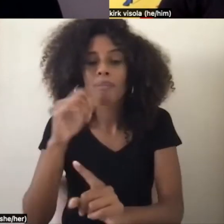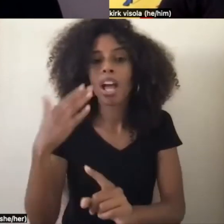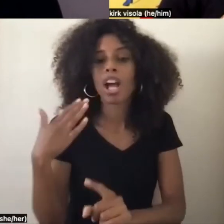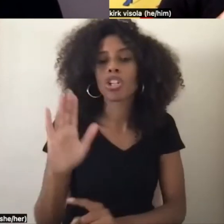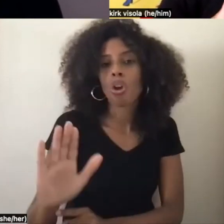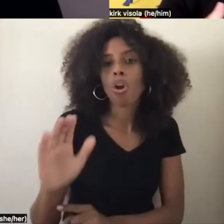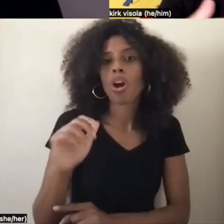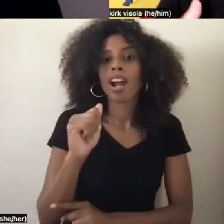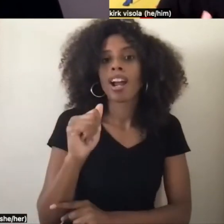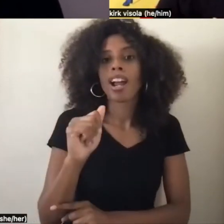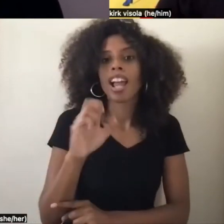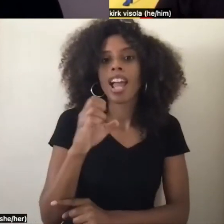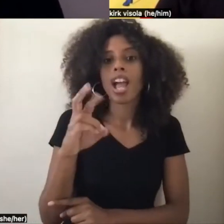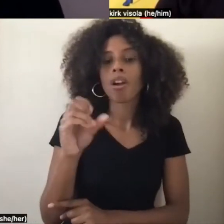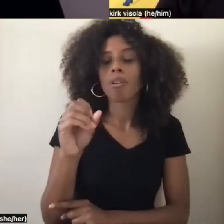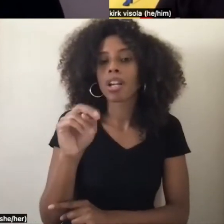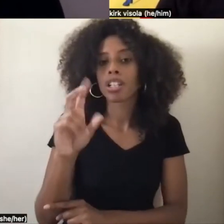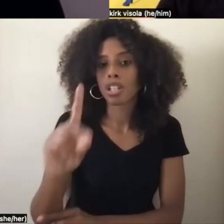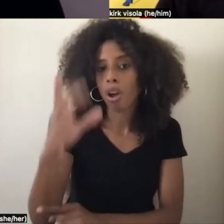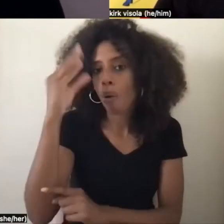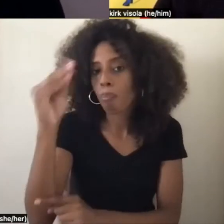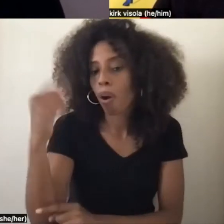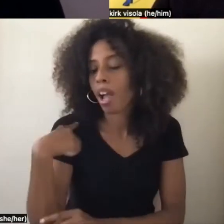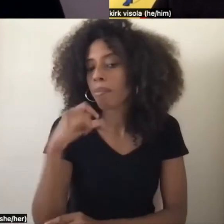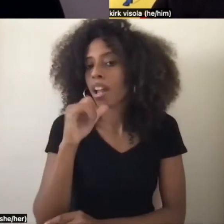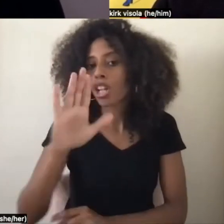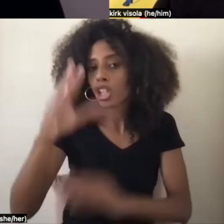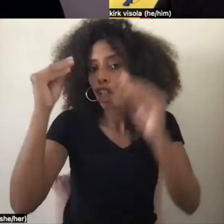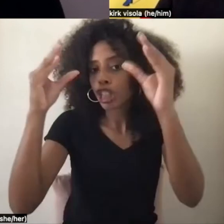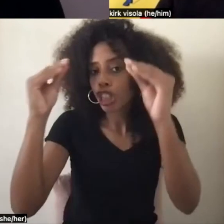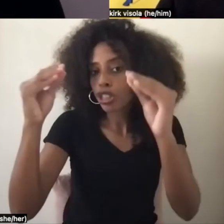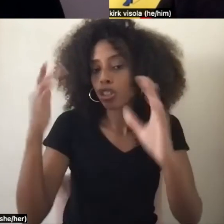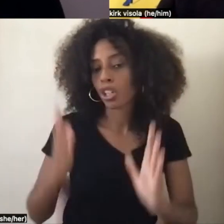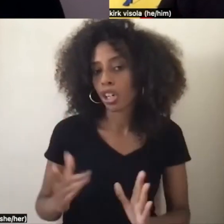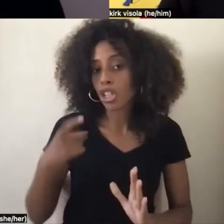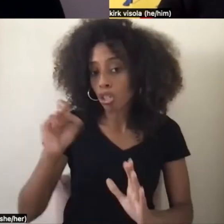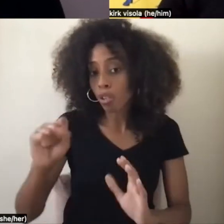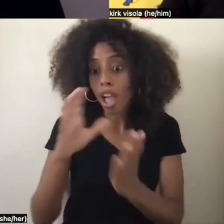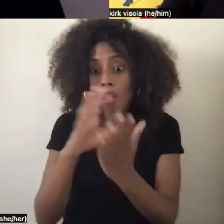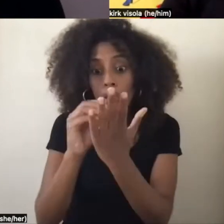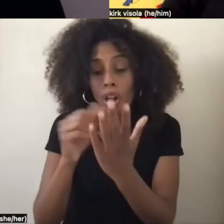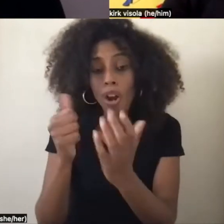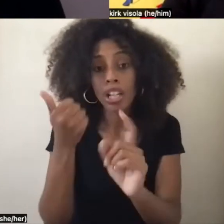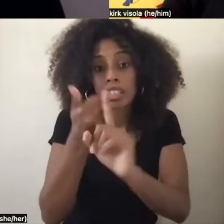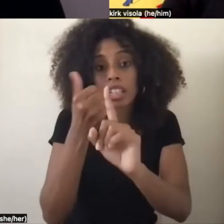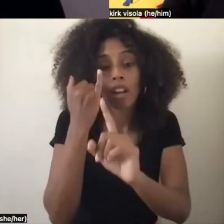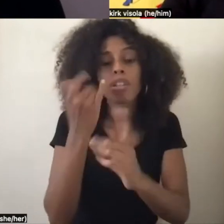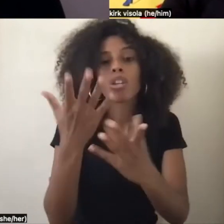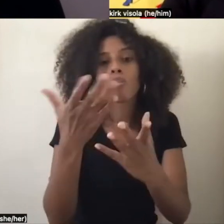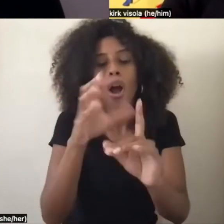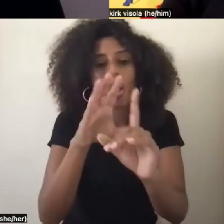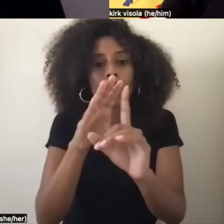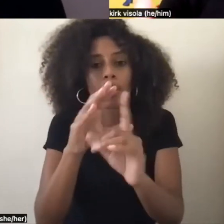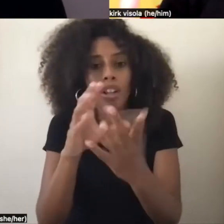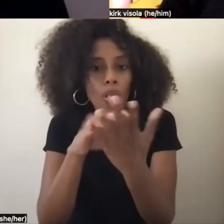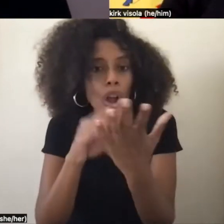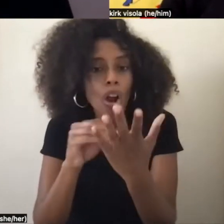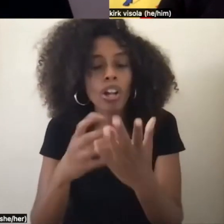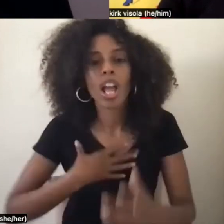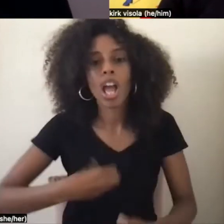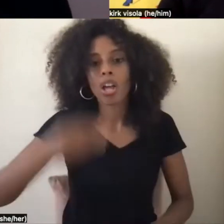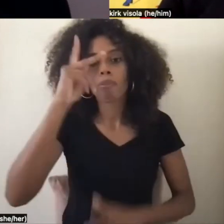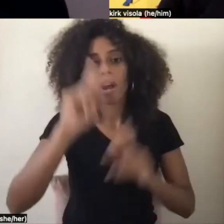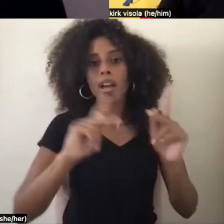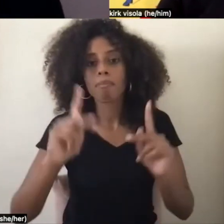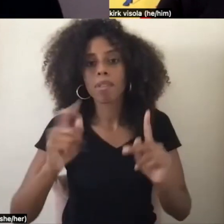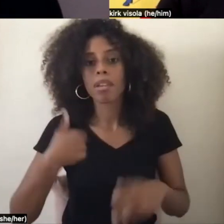not your teacher. You can go learn yourself if you really want to learn. And white people, someone said this, white